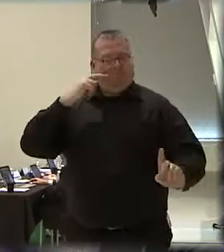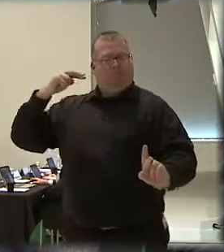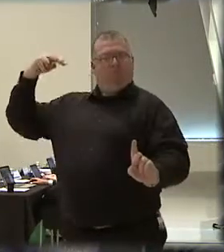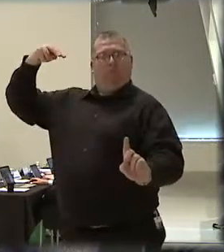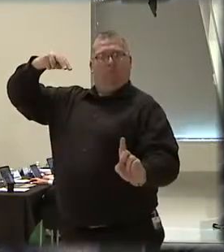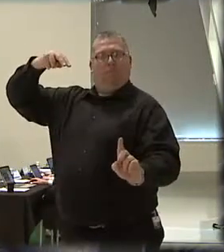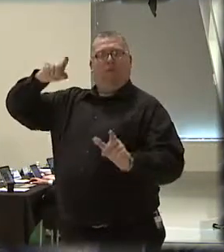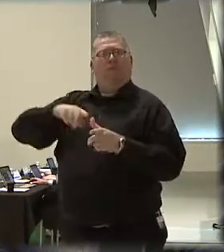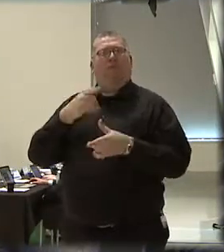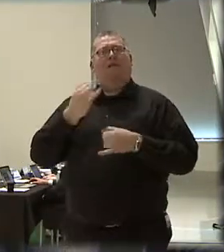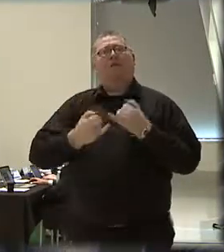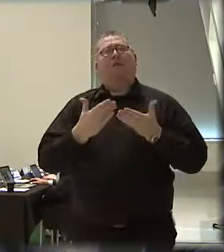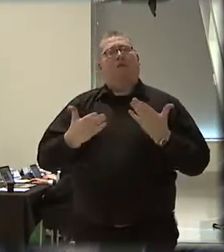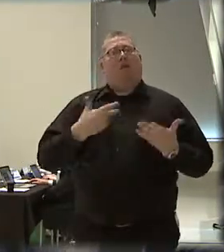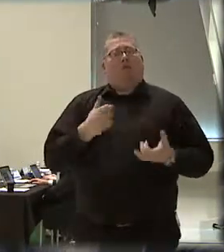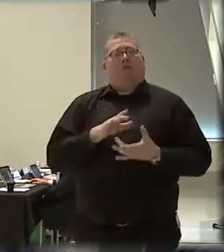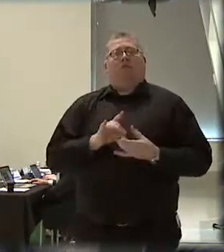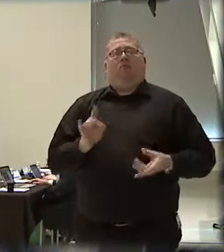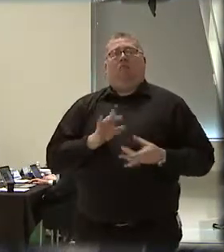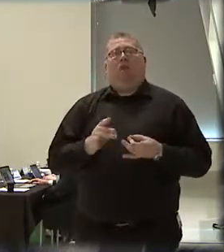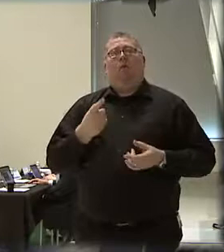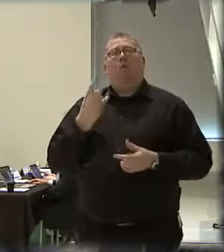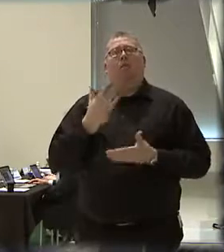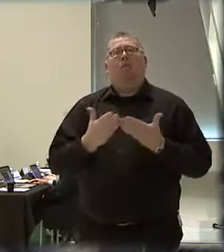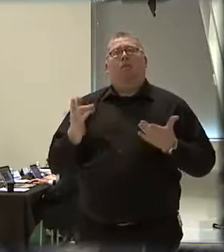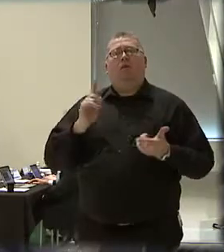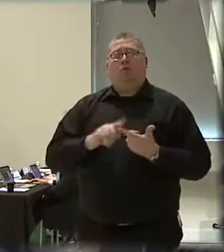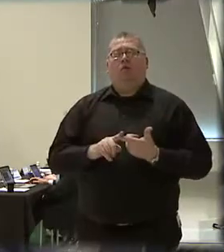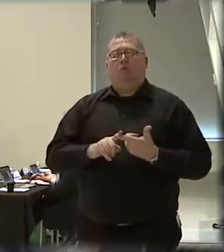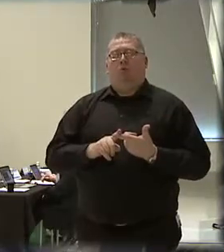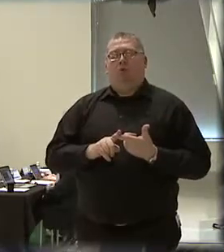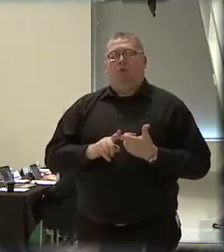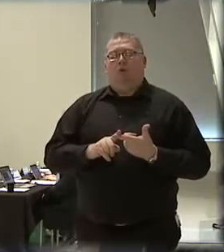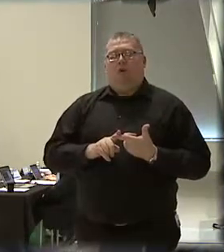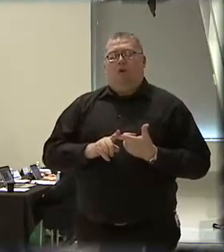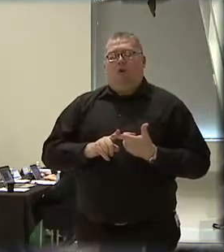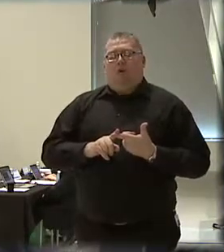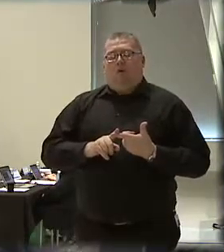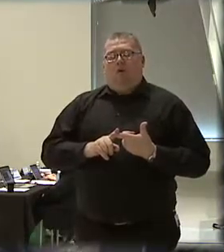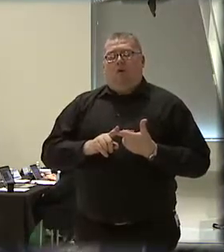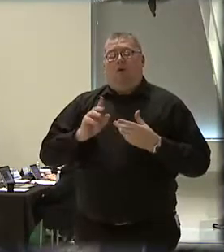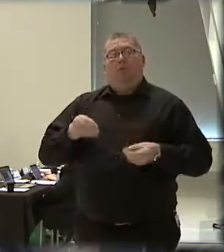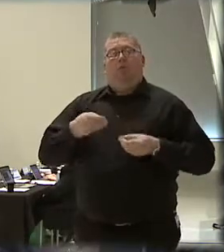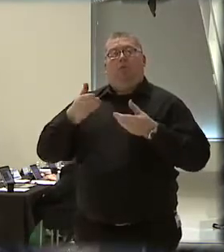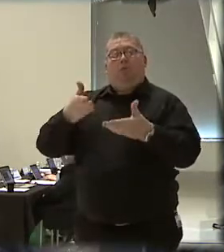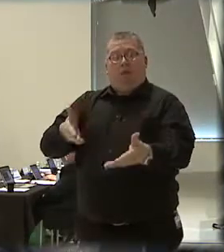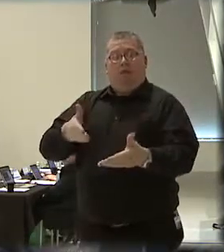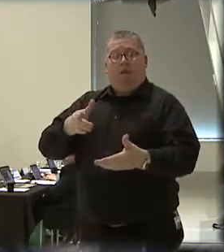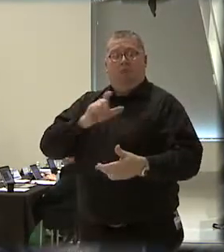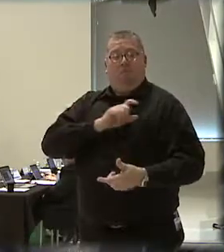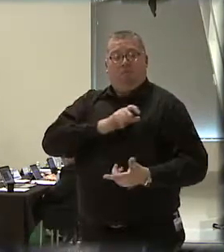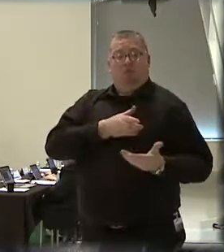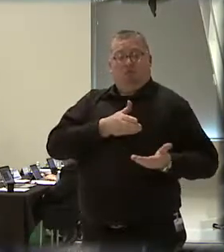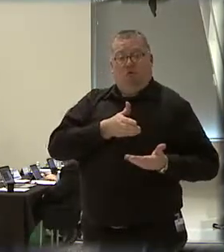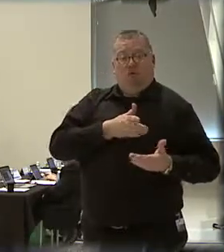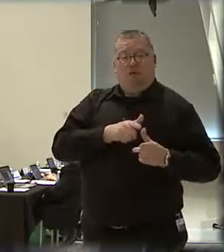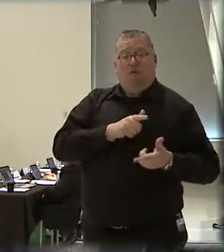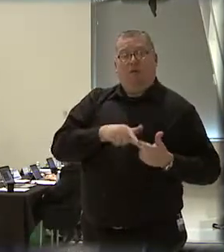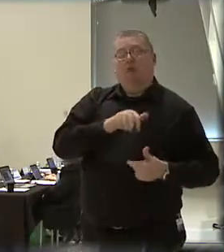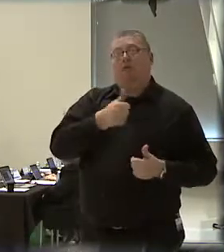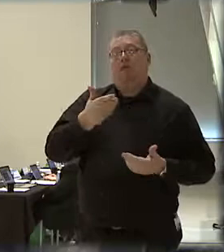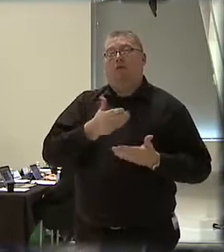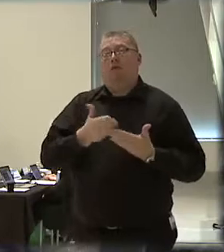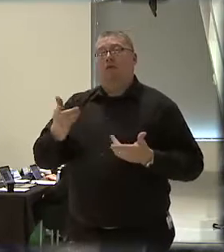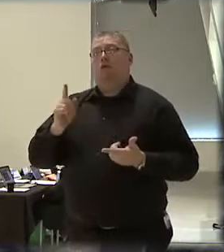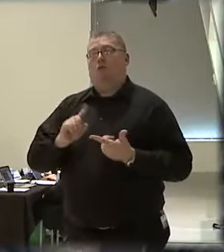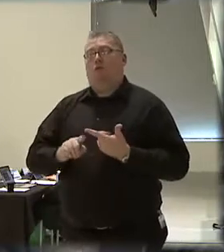final thing I want to say, it's one thing to deliver policing services, it's another thing to sample the service